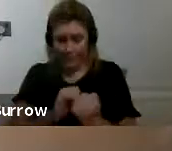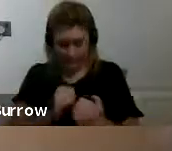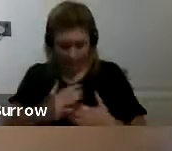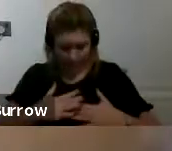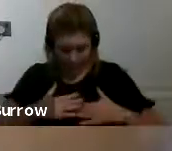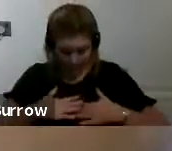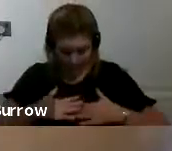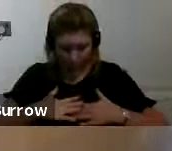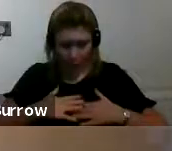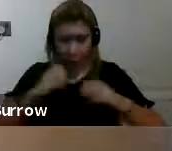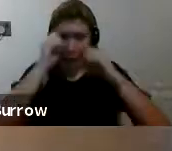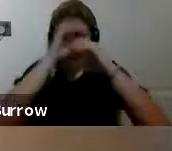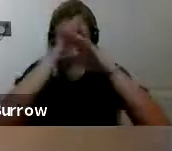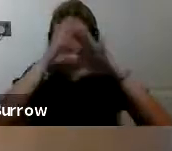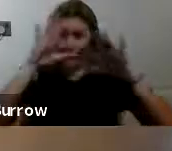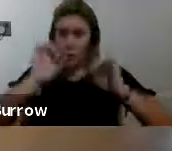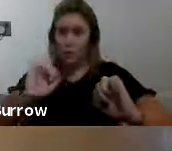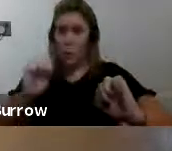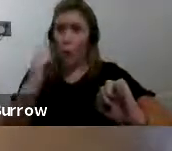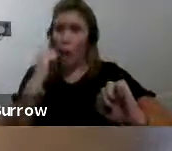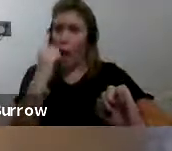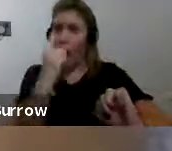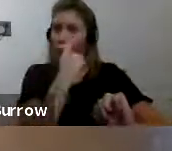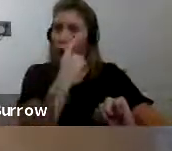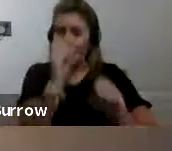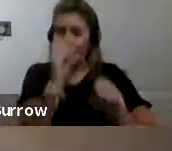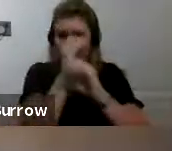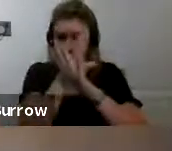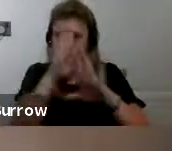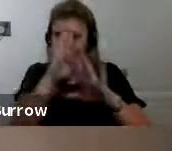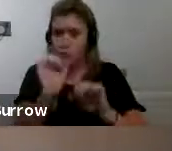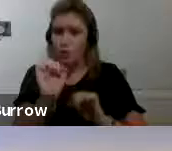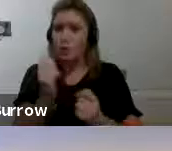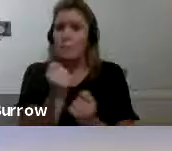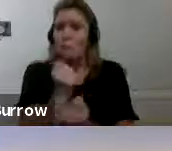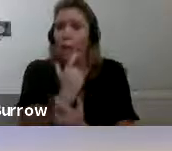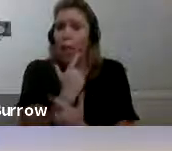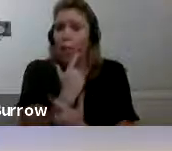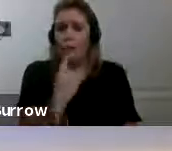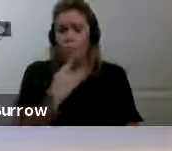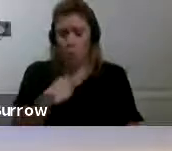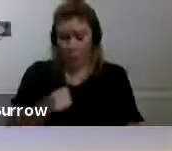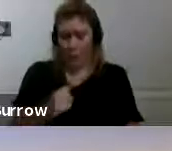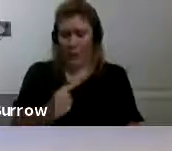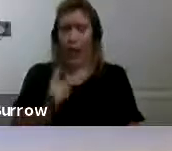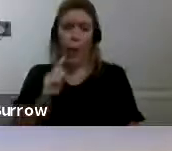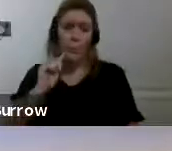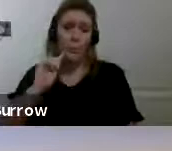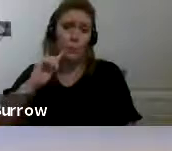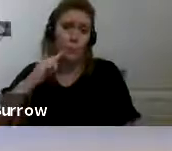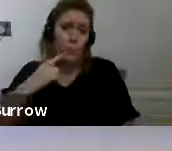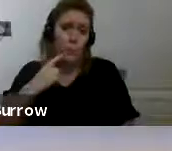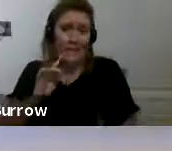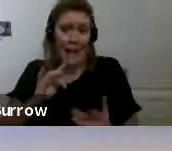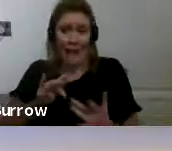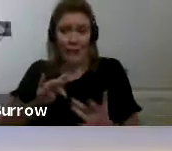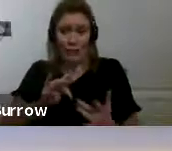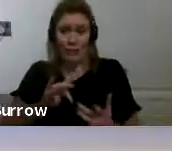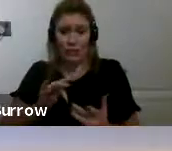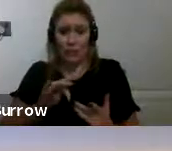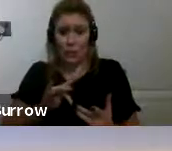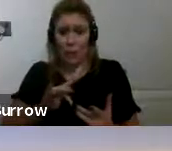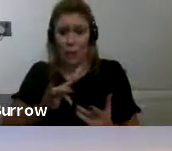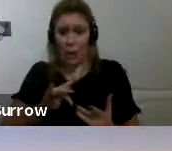smile. You said I was your sweet angel, but I didn't understood why you left me in foster